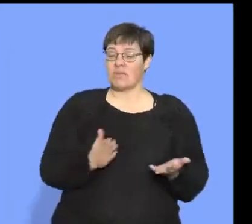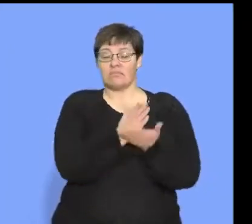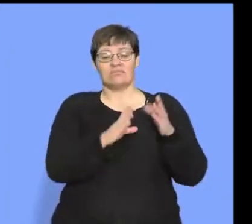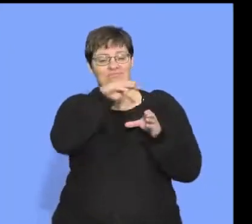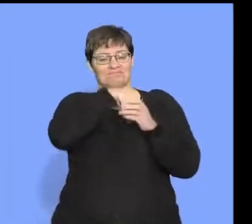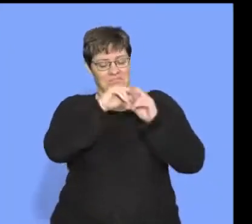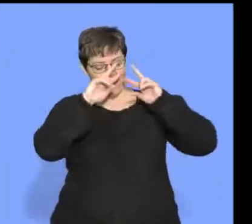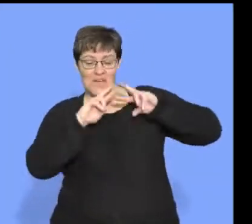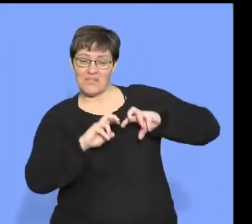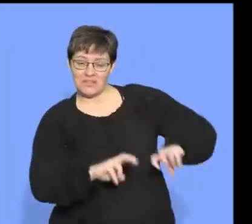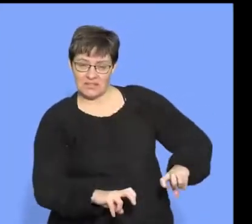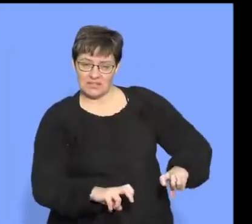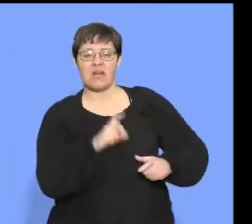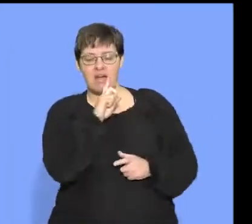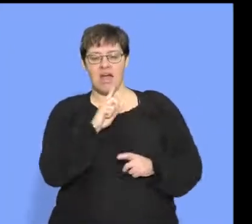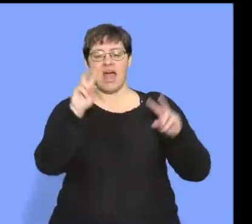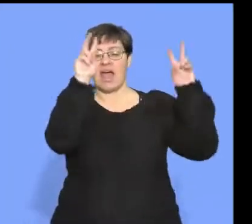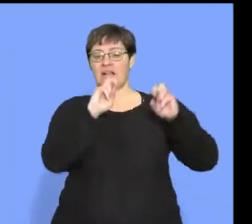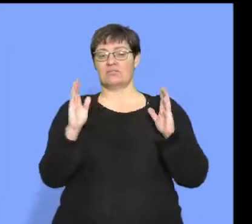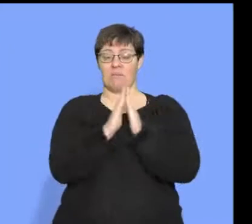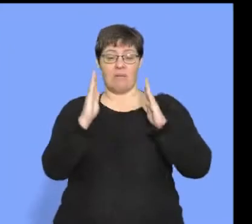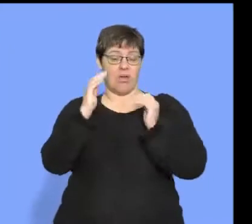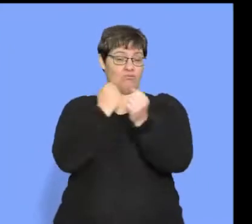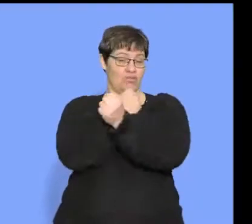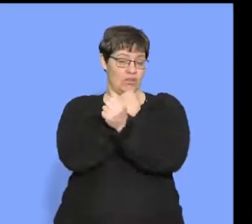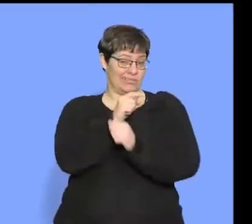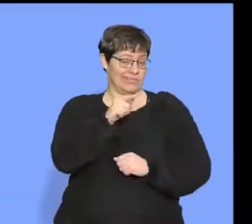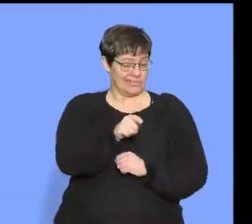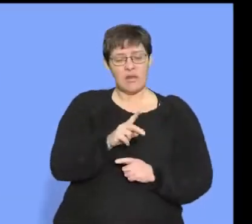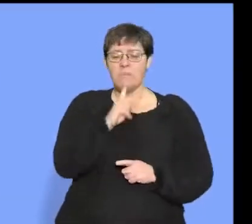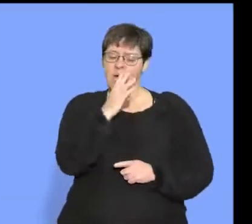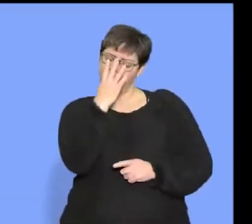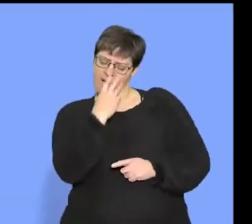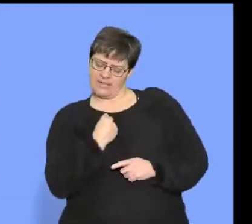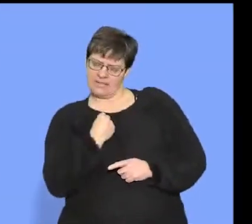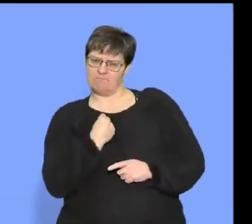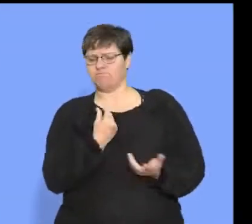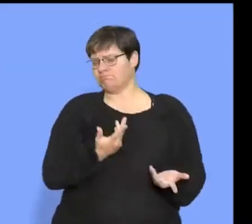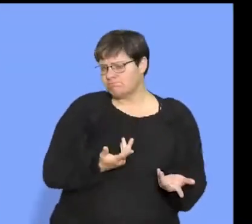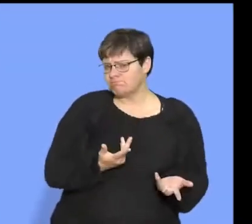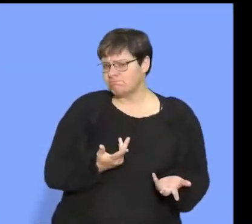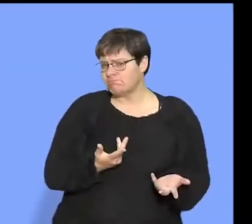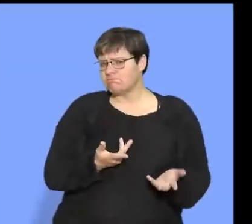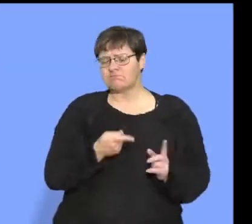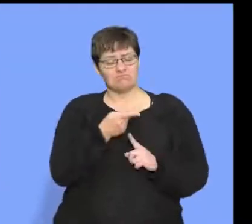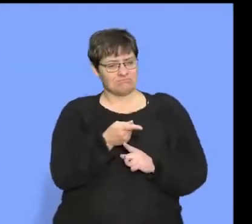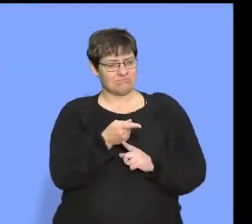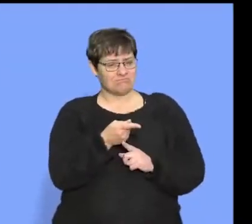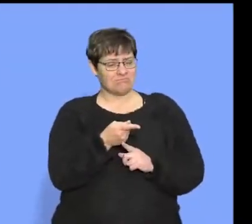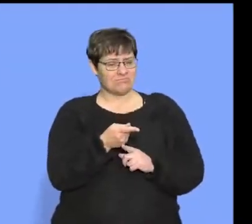As part of our investigation into electromagnetic radiation, we have to ask ourselves the questions: